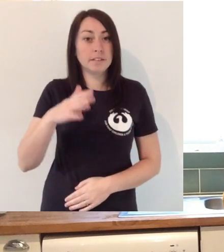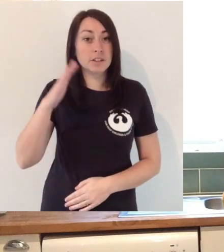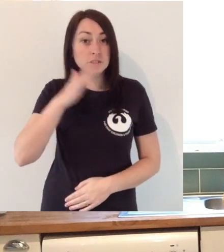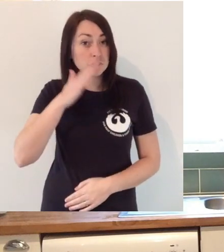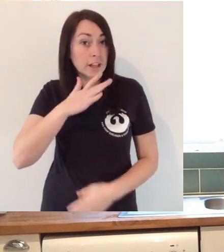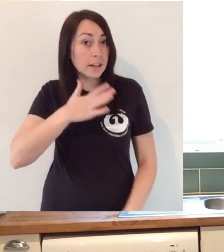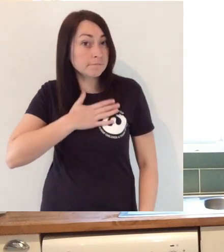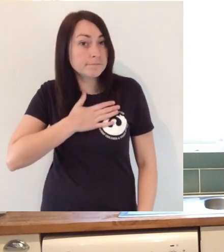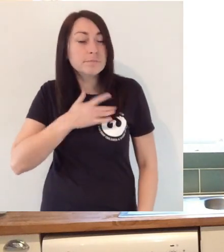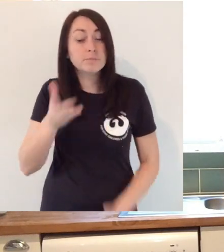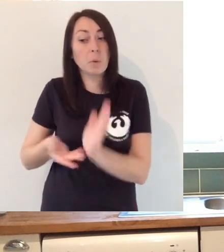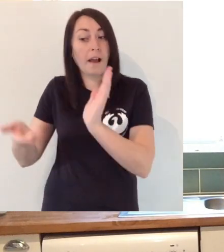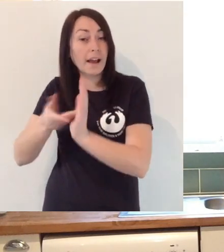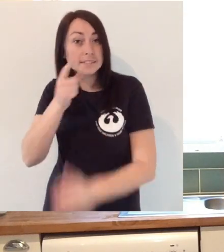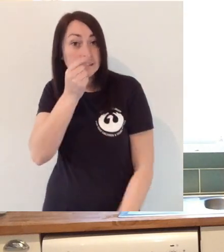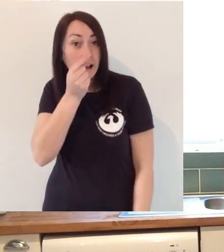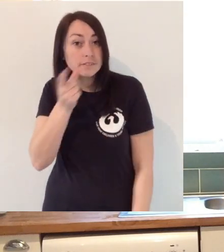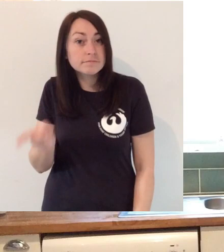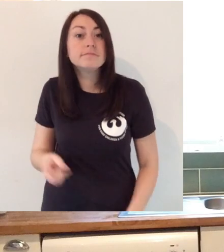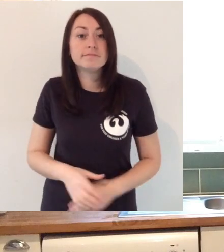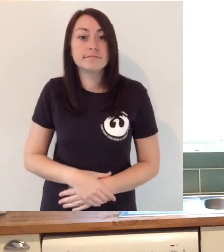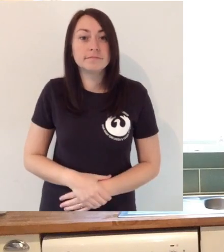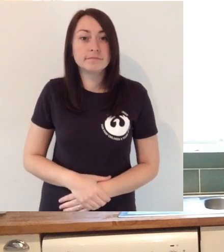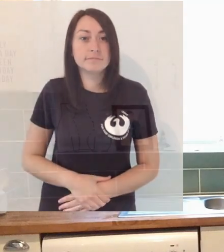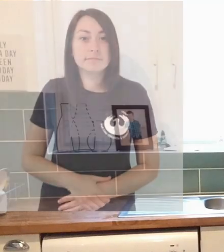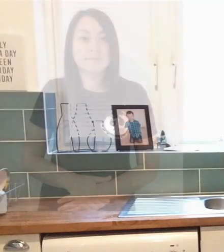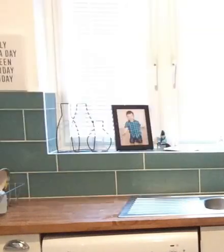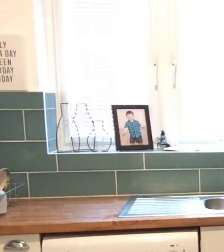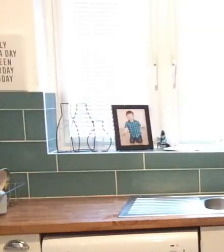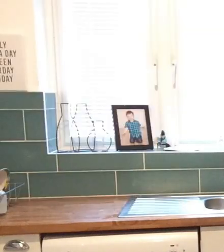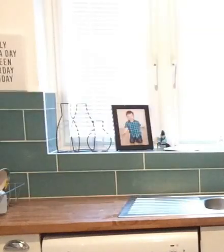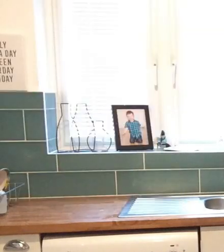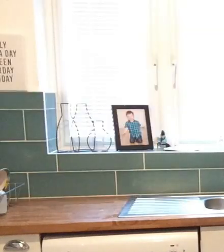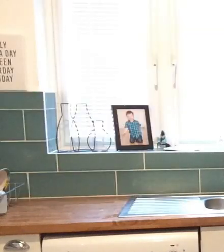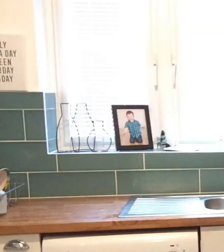And if you do like chilli, you can also add in some of that as well.